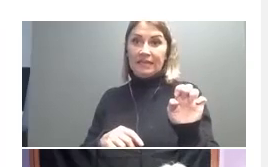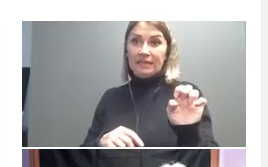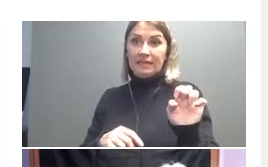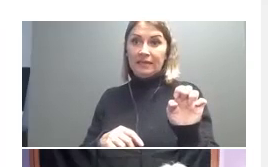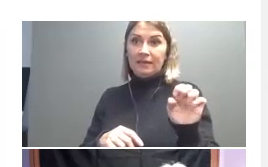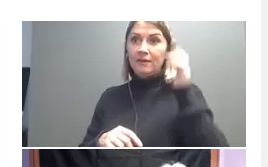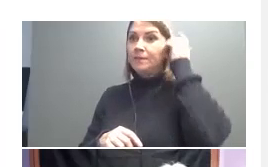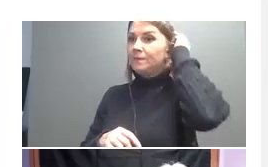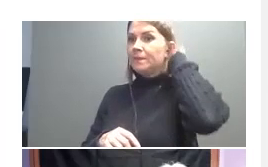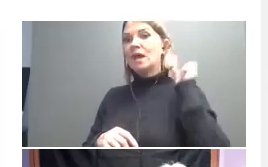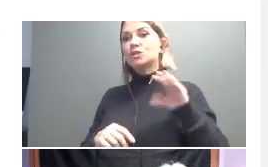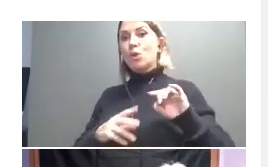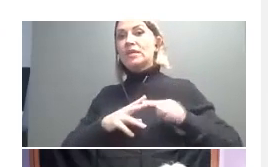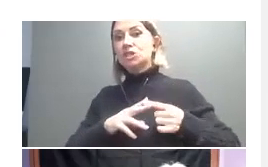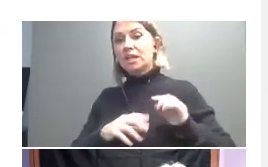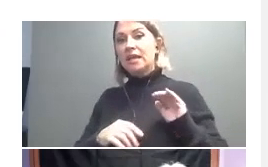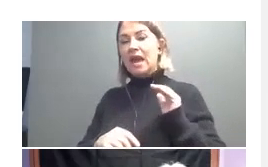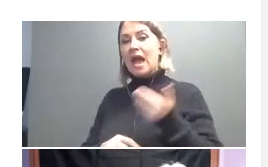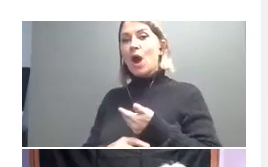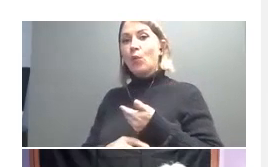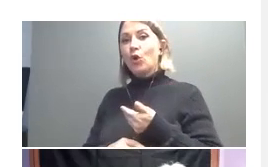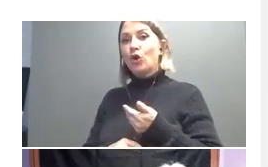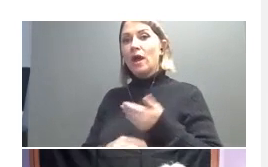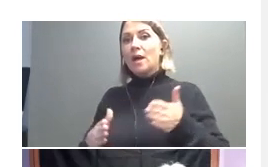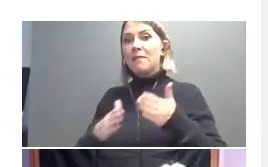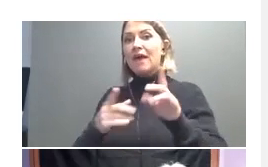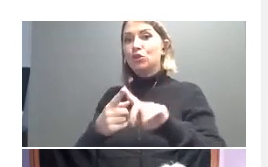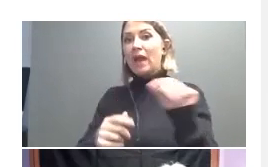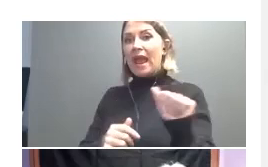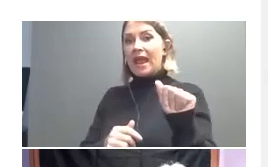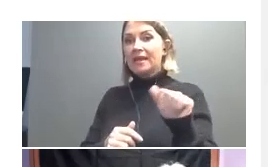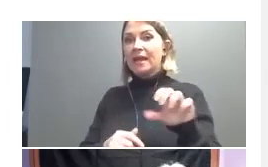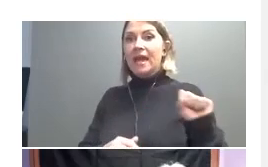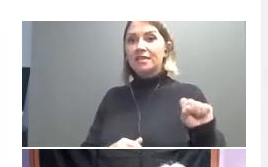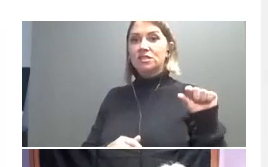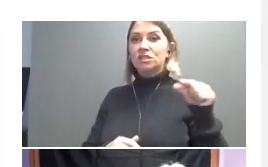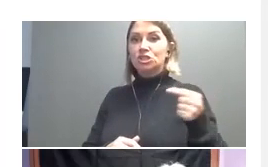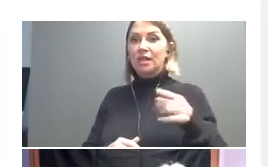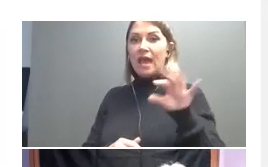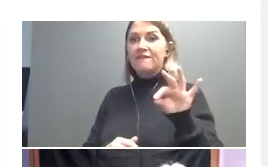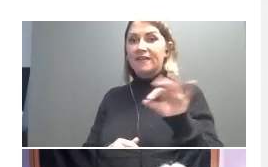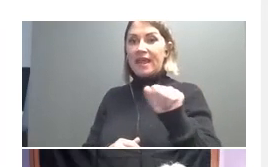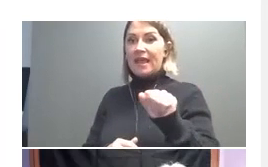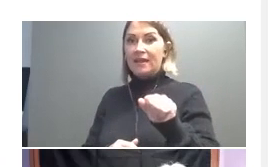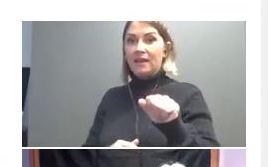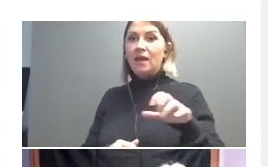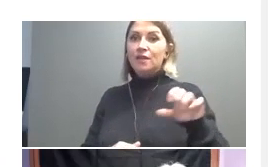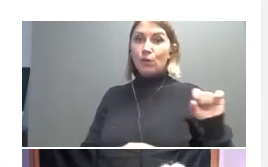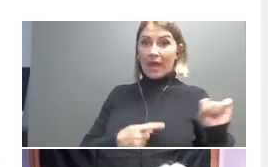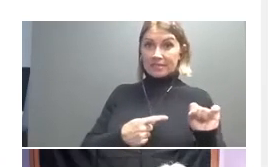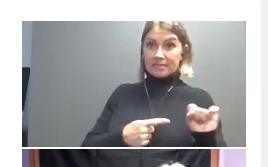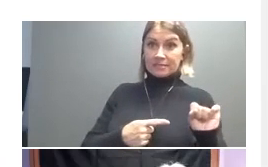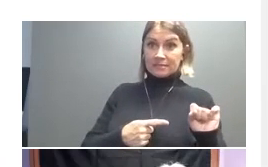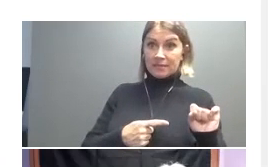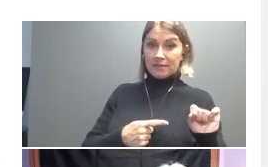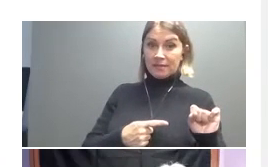So initially our path to A was S, G, F and A. So S, let